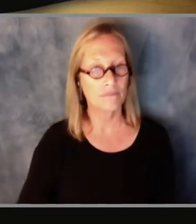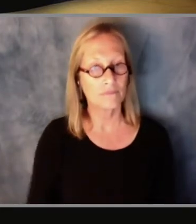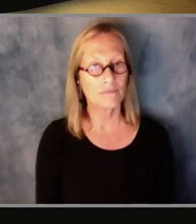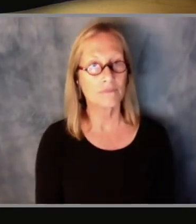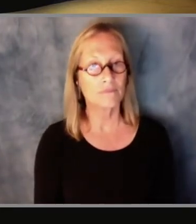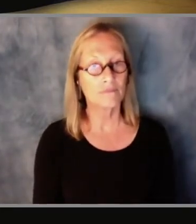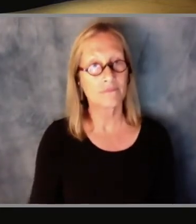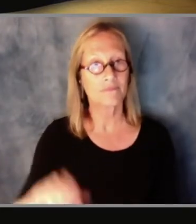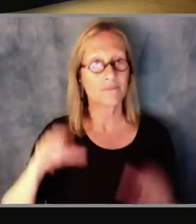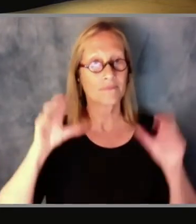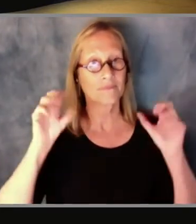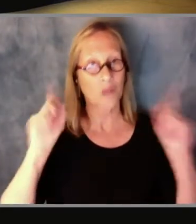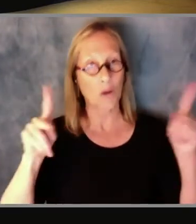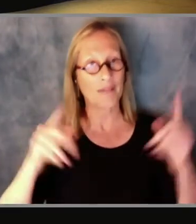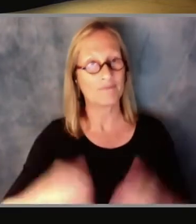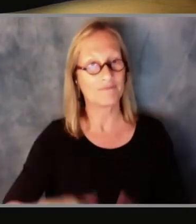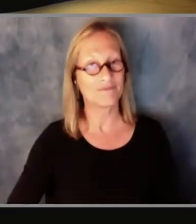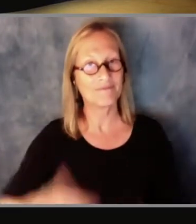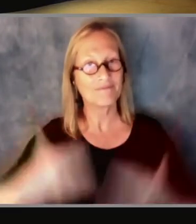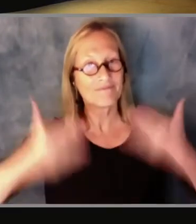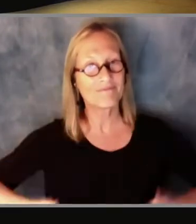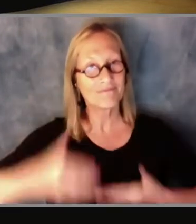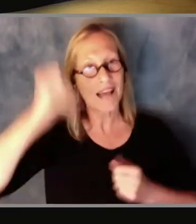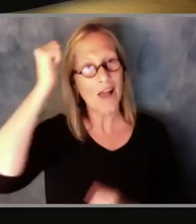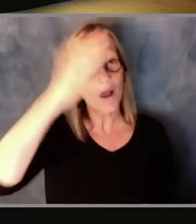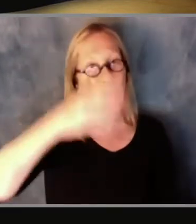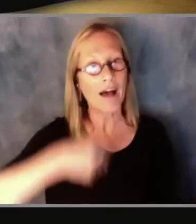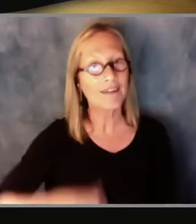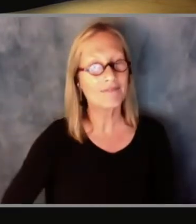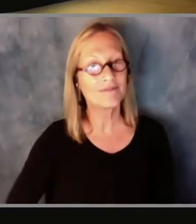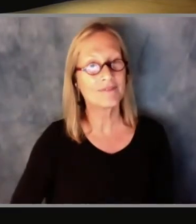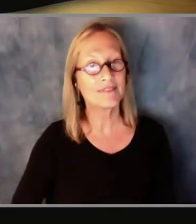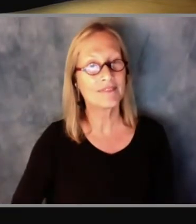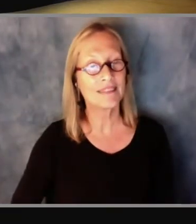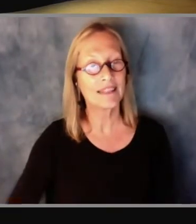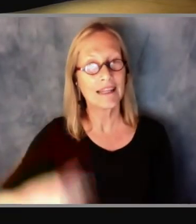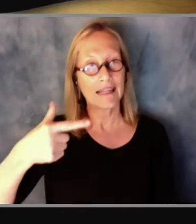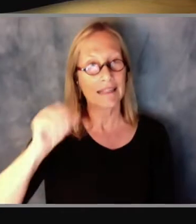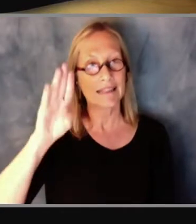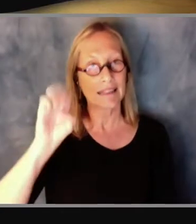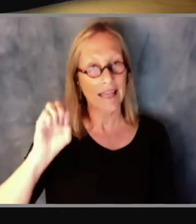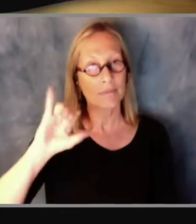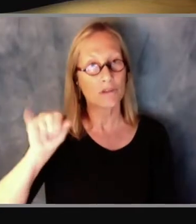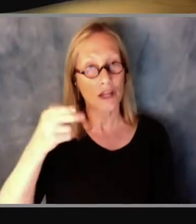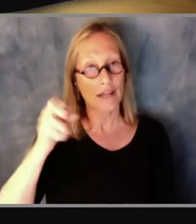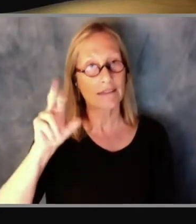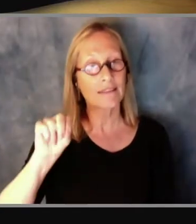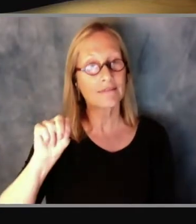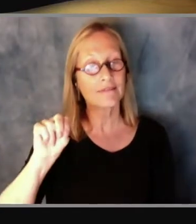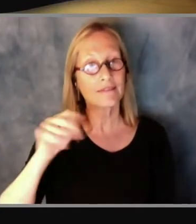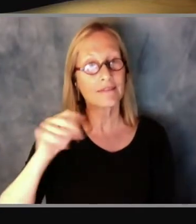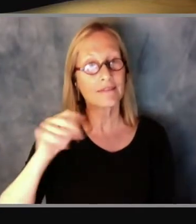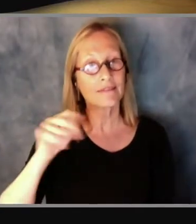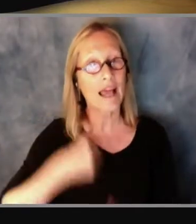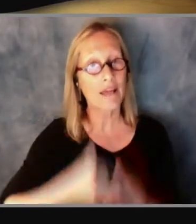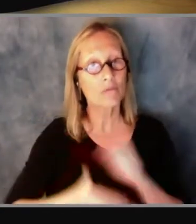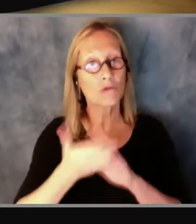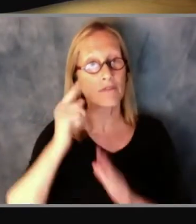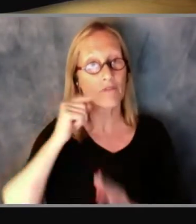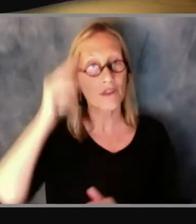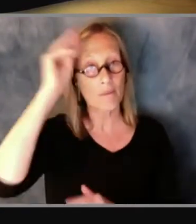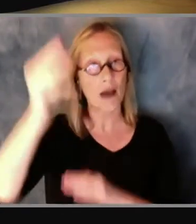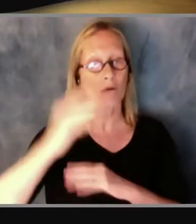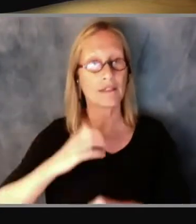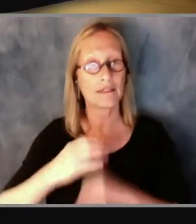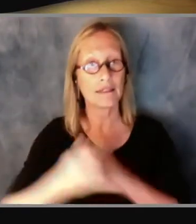Okay. Aloha. I am Gabe Johnson. I am running for the Maui County Council